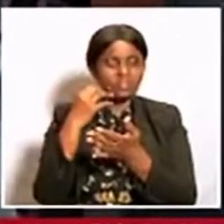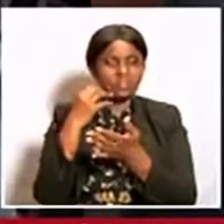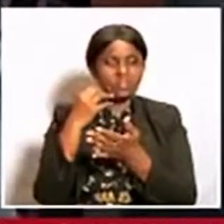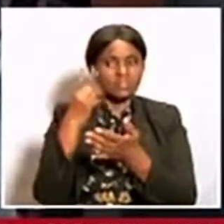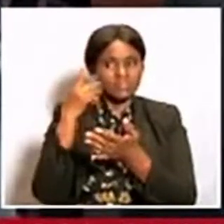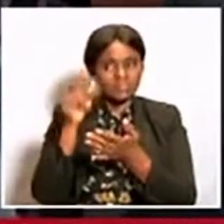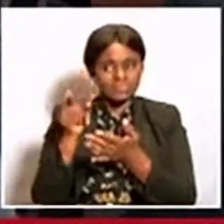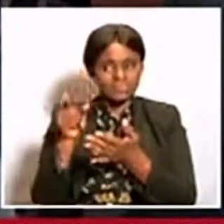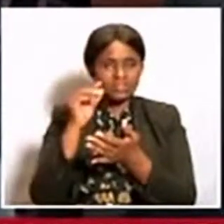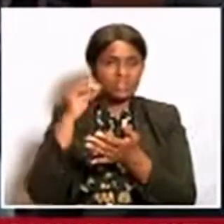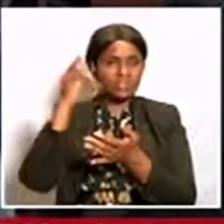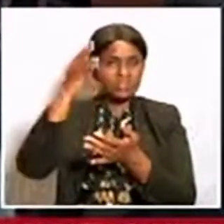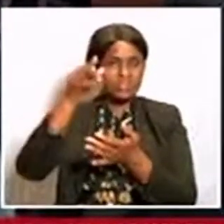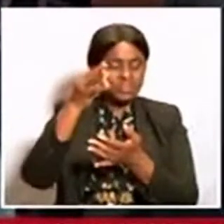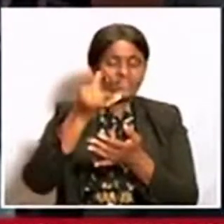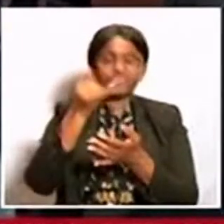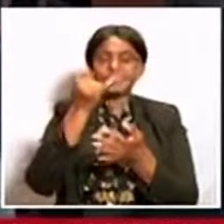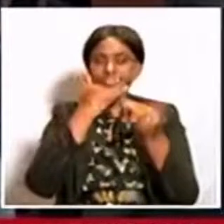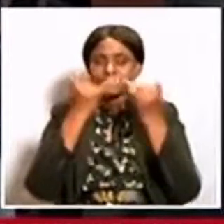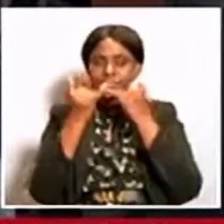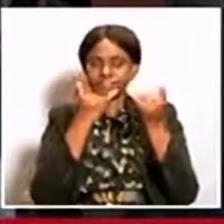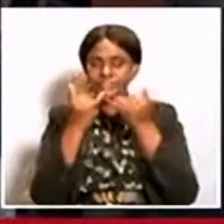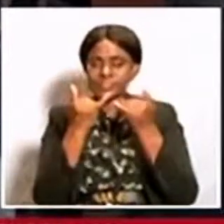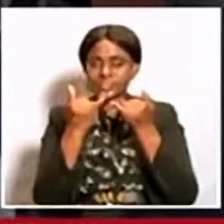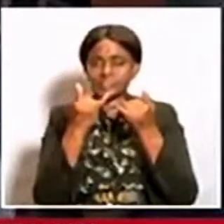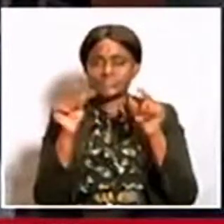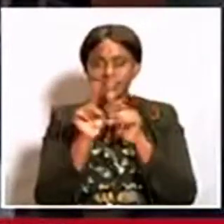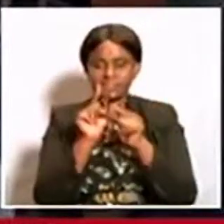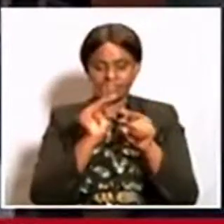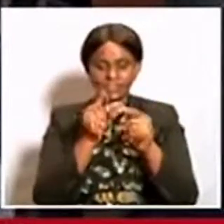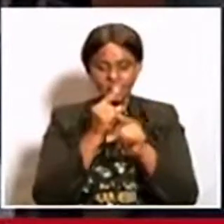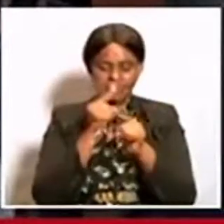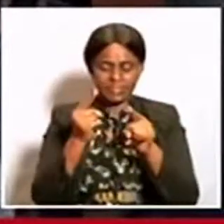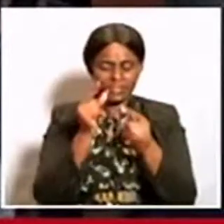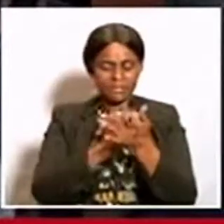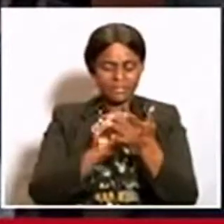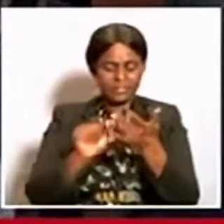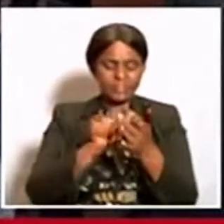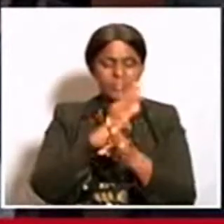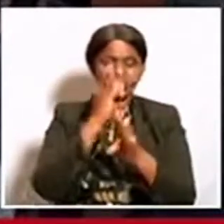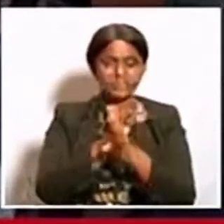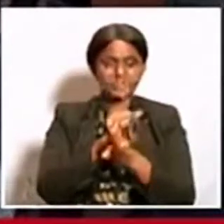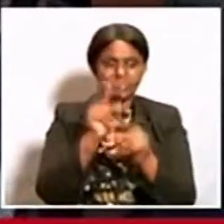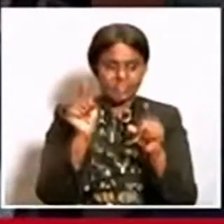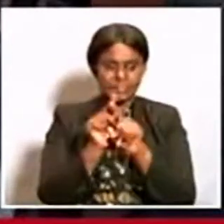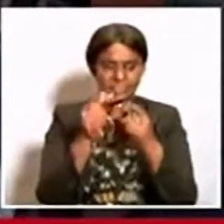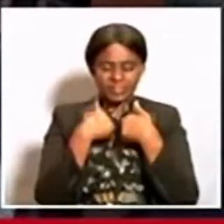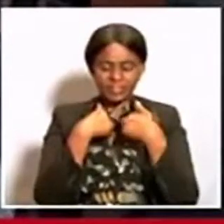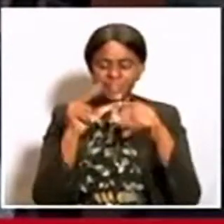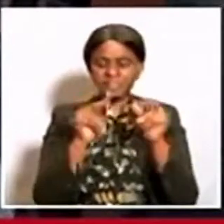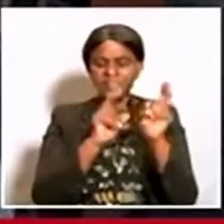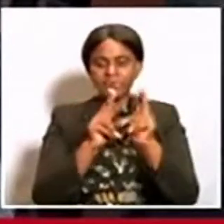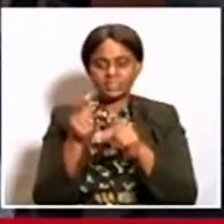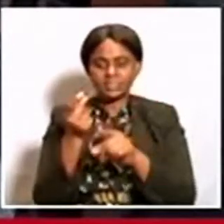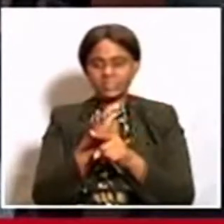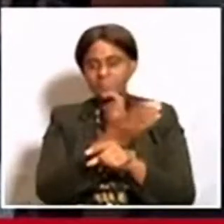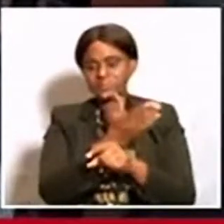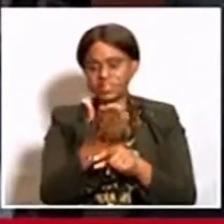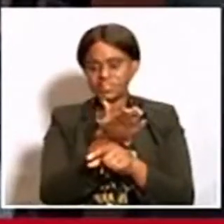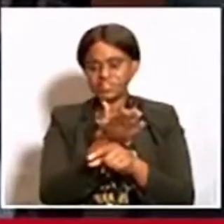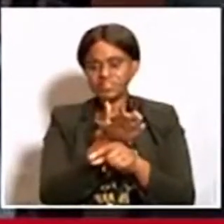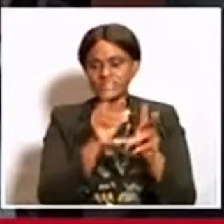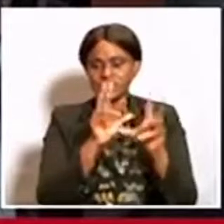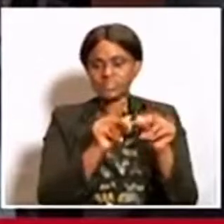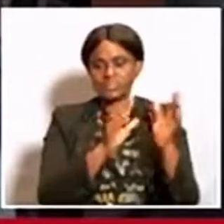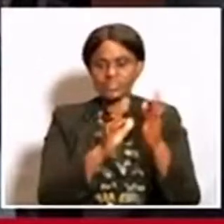for the future irregularities, and then you just write like that, and there is no response from this, no